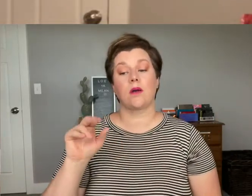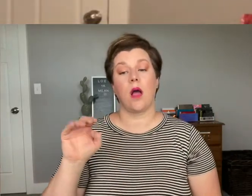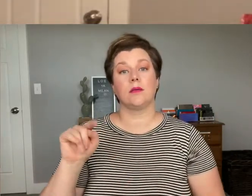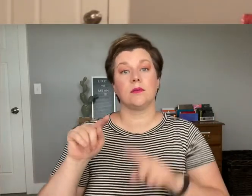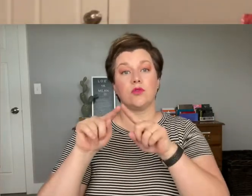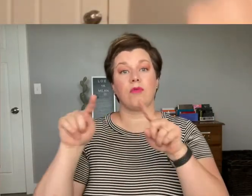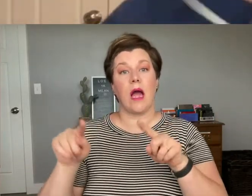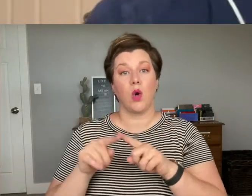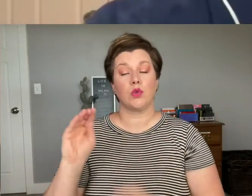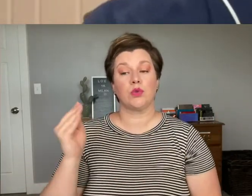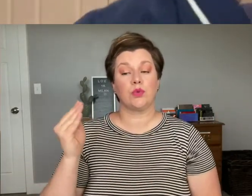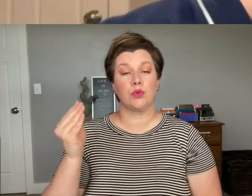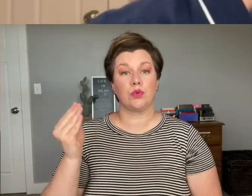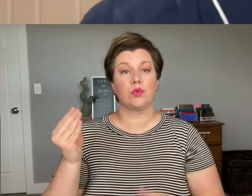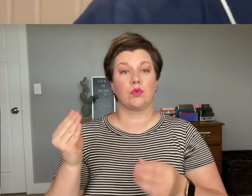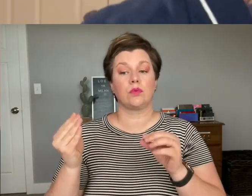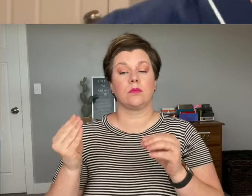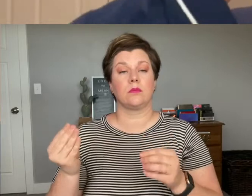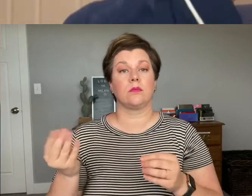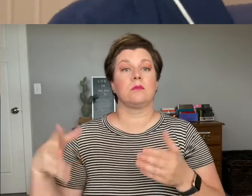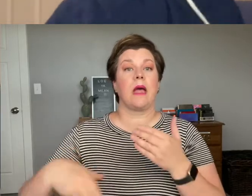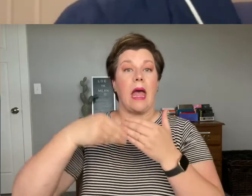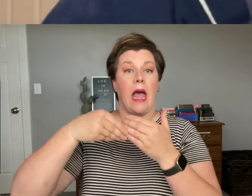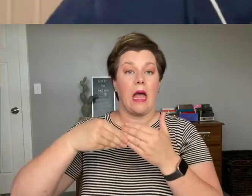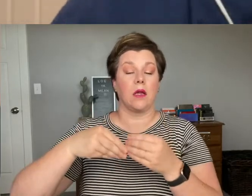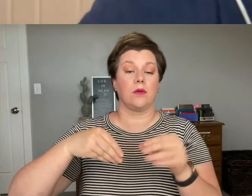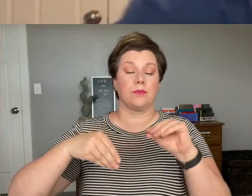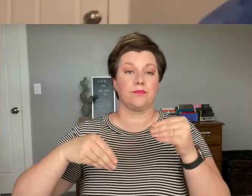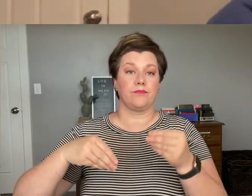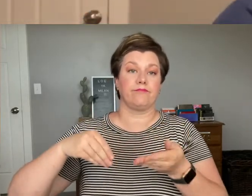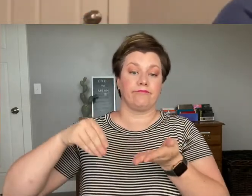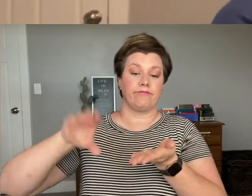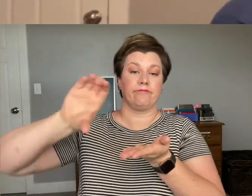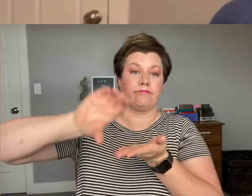a cotton round, and then you are going to